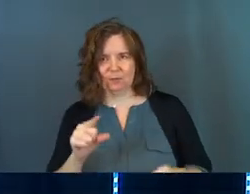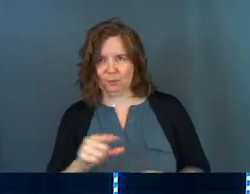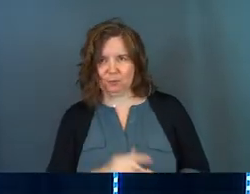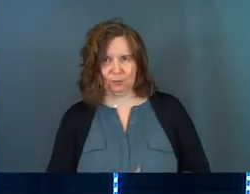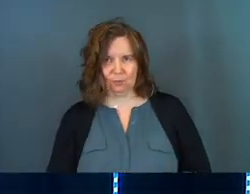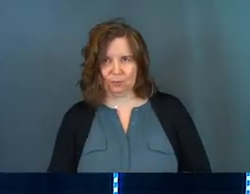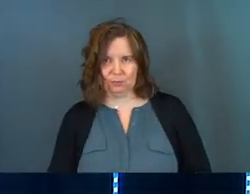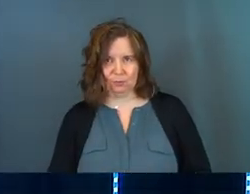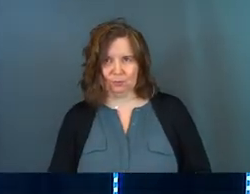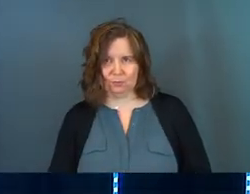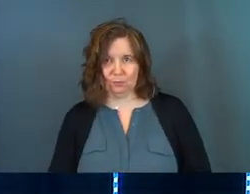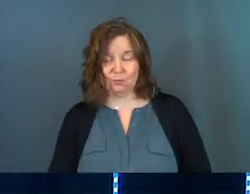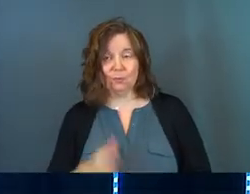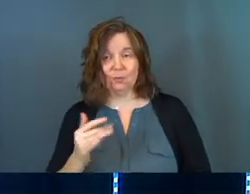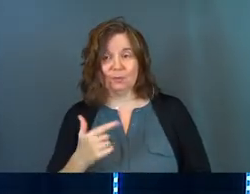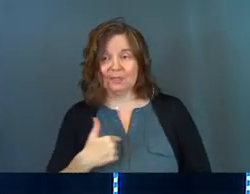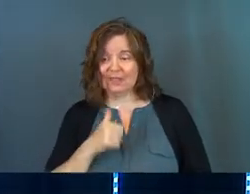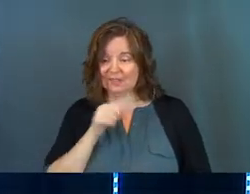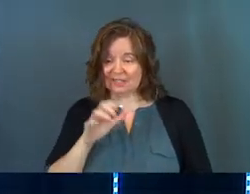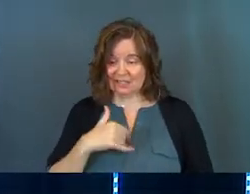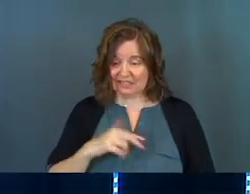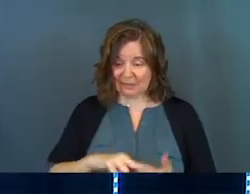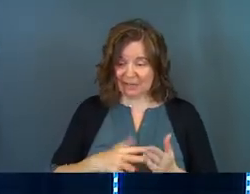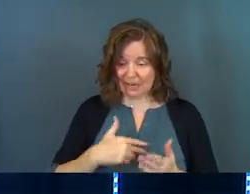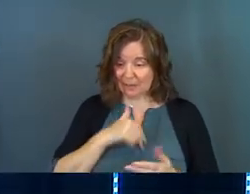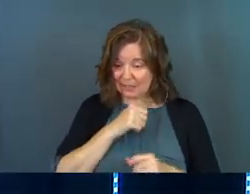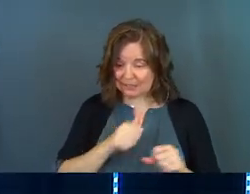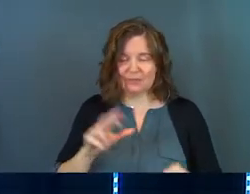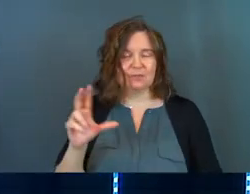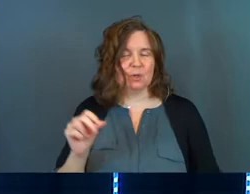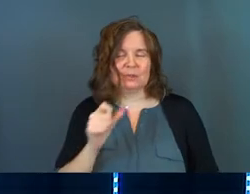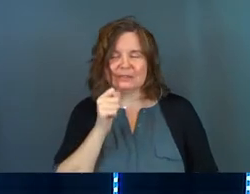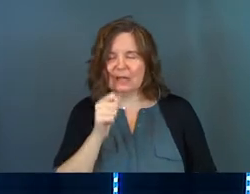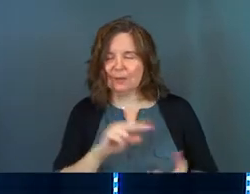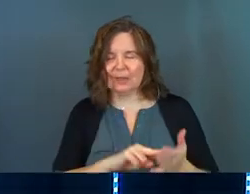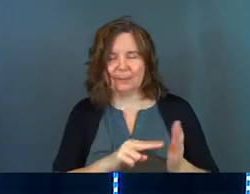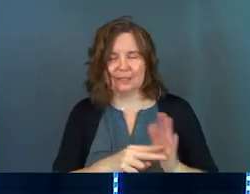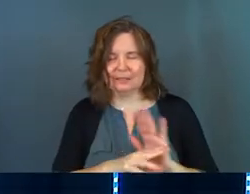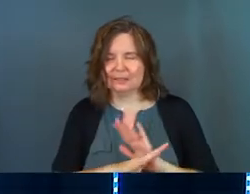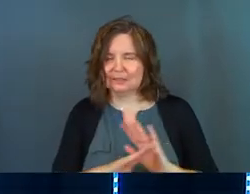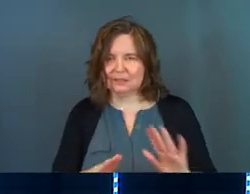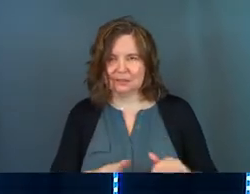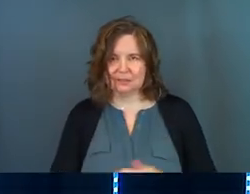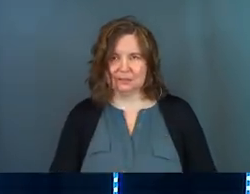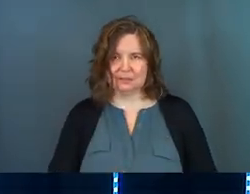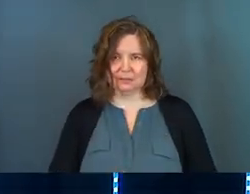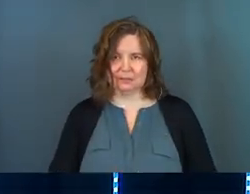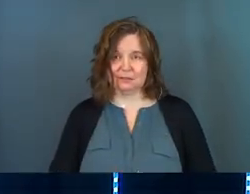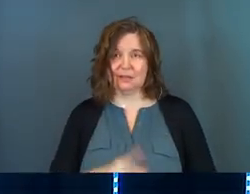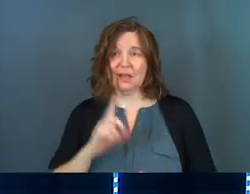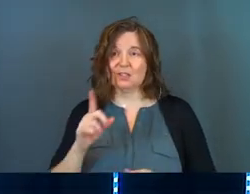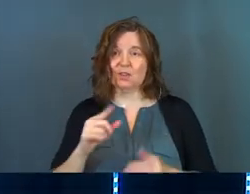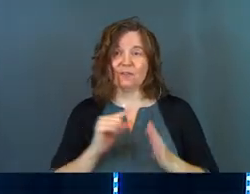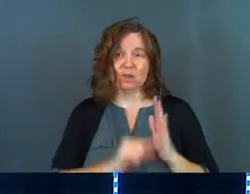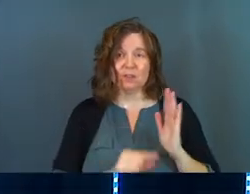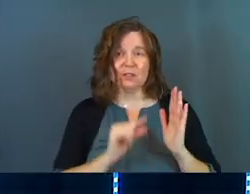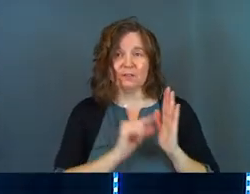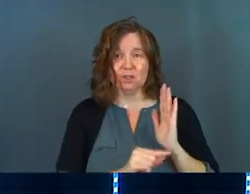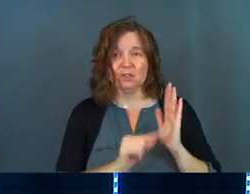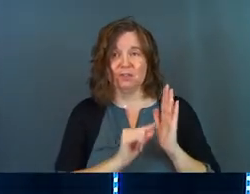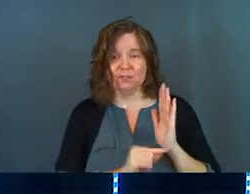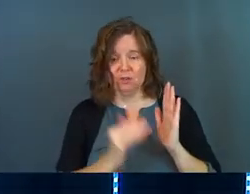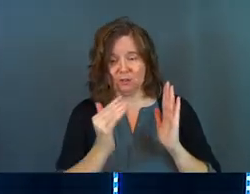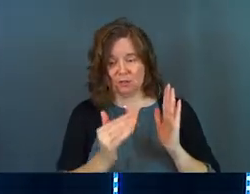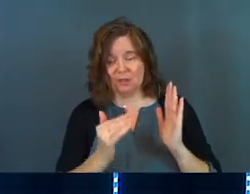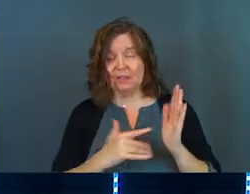you. Because I haven't done this yet, does that mean I'm not saved? That's not what that means. I can show you verse after verse. They've